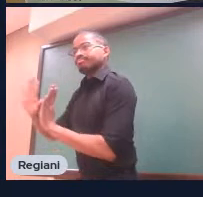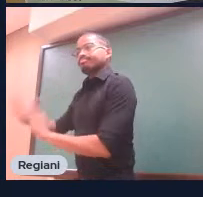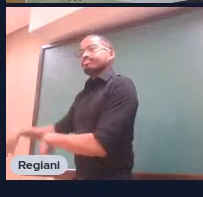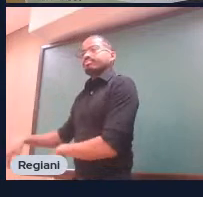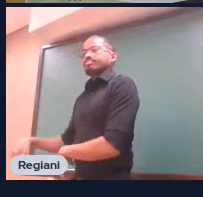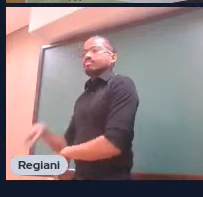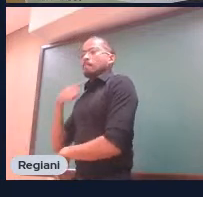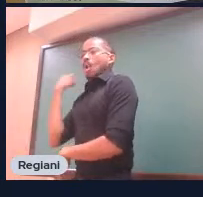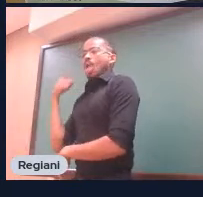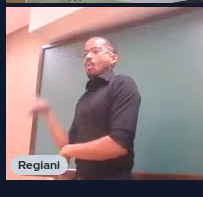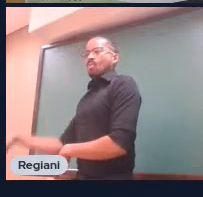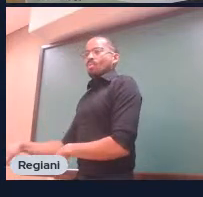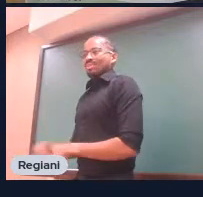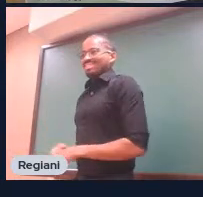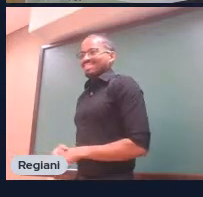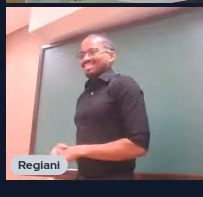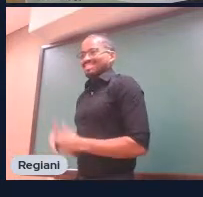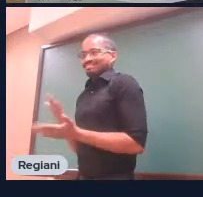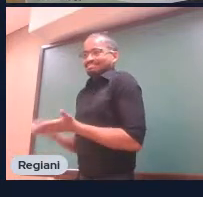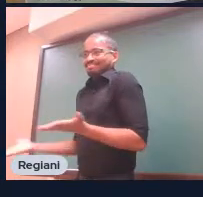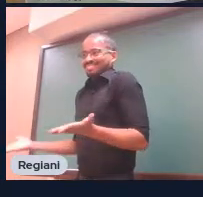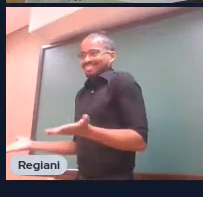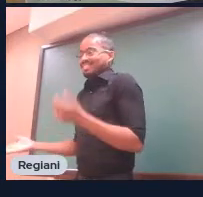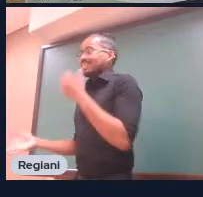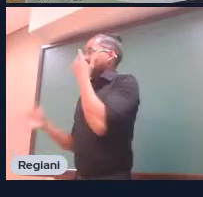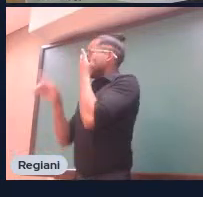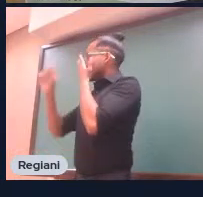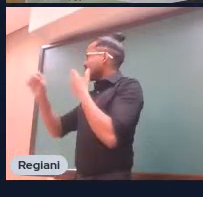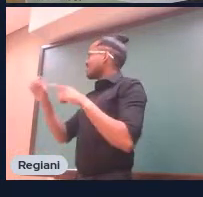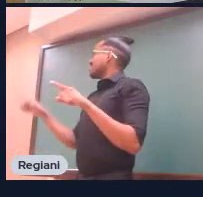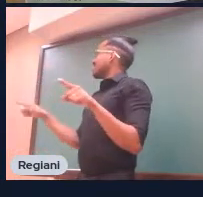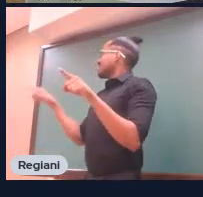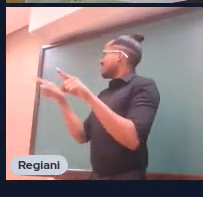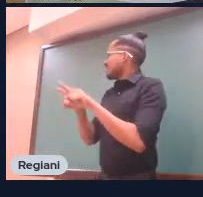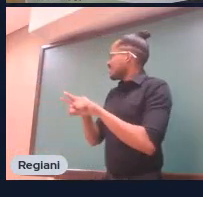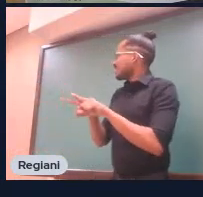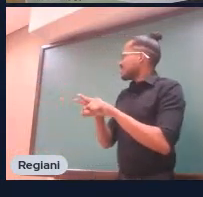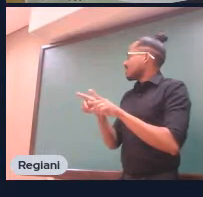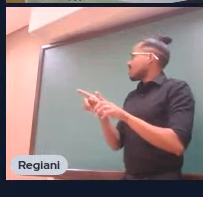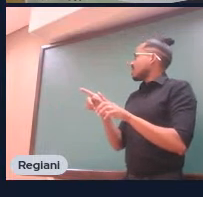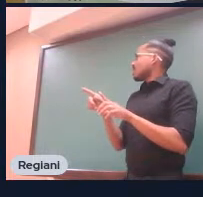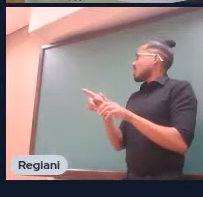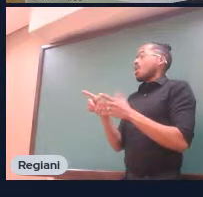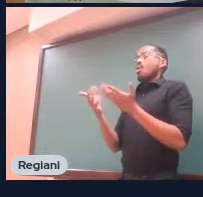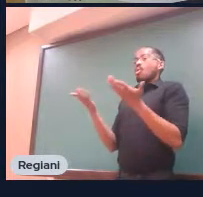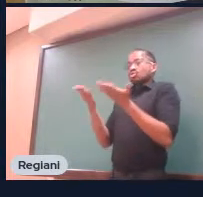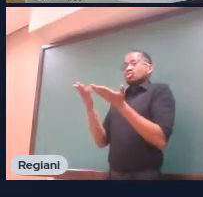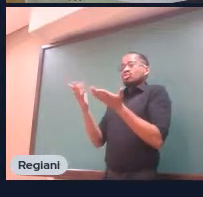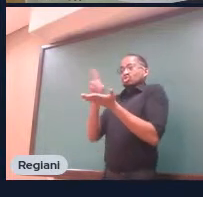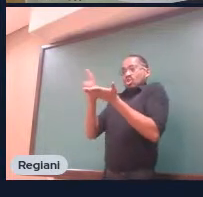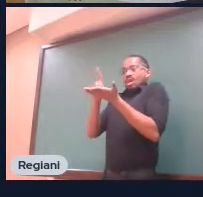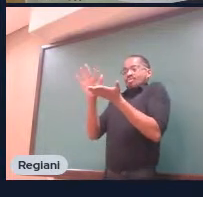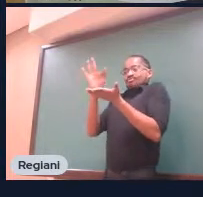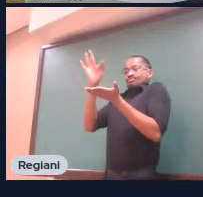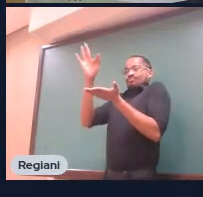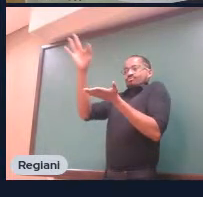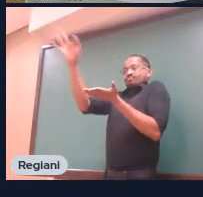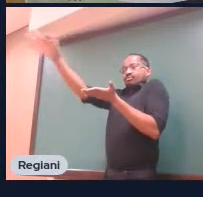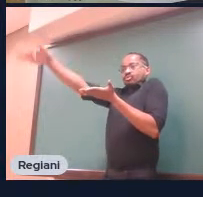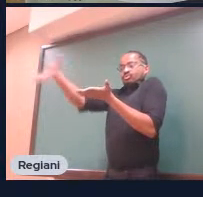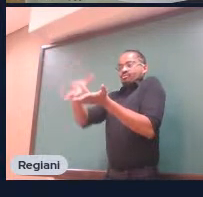interested in yesterday's news, the location of yesterday's traffic jams. Future dictionaries will give